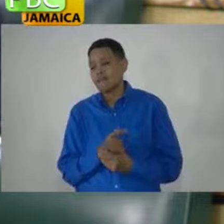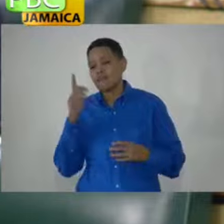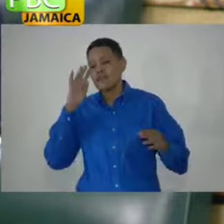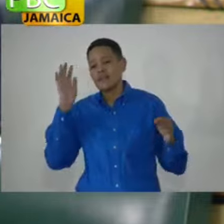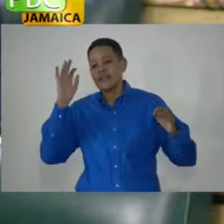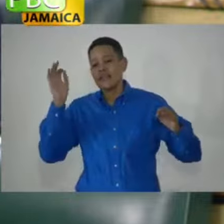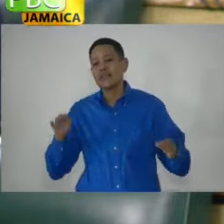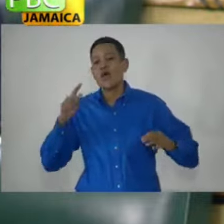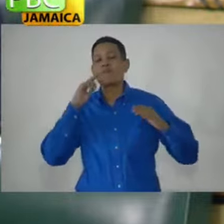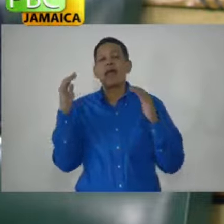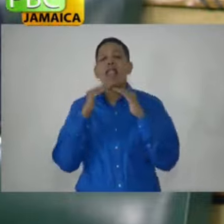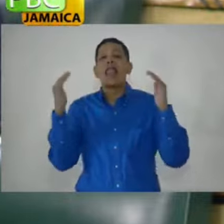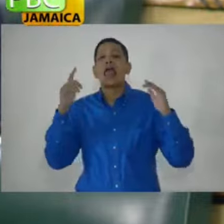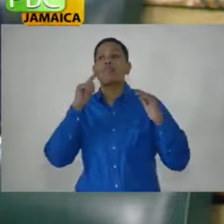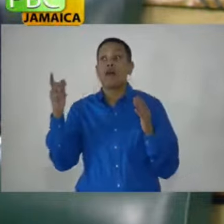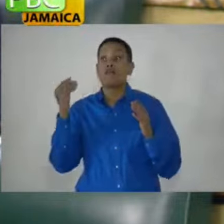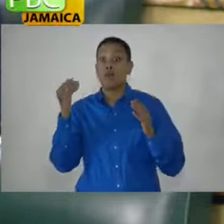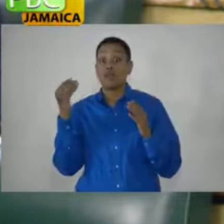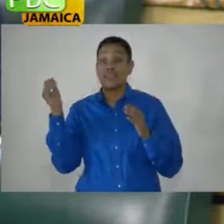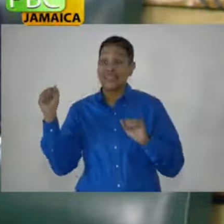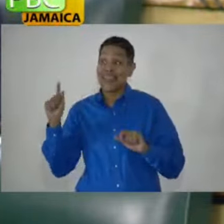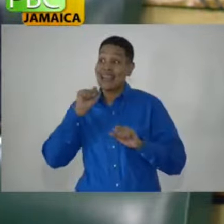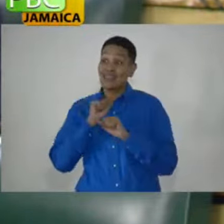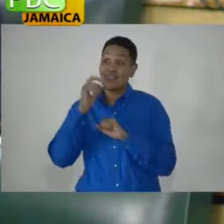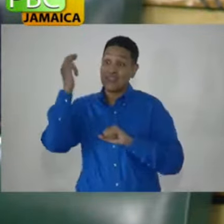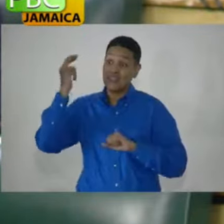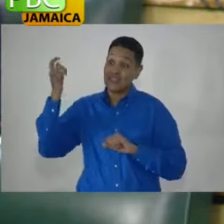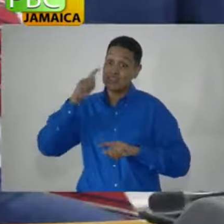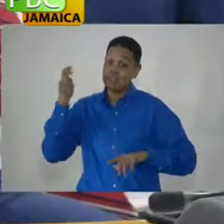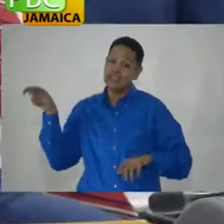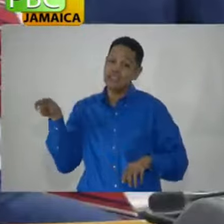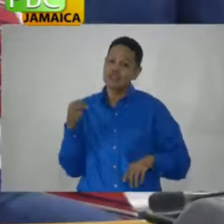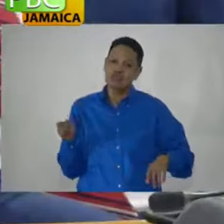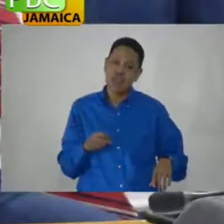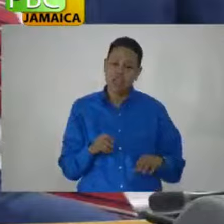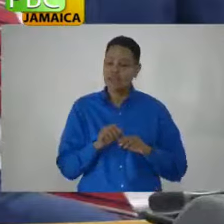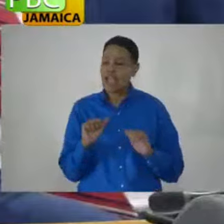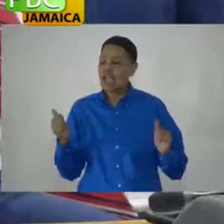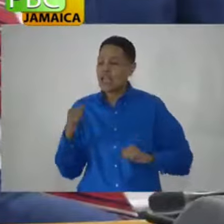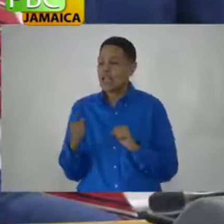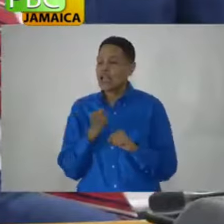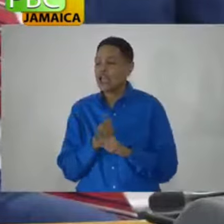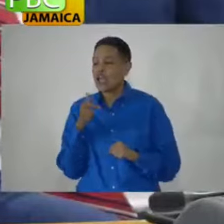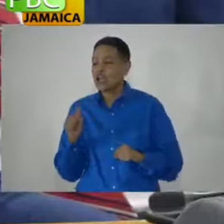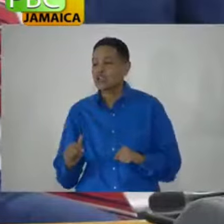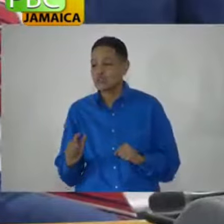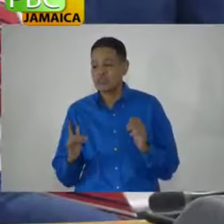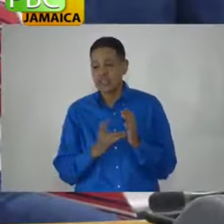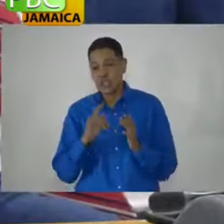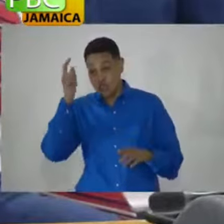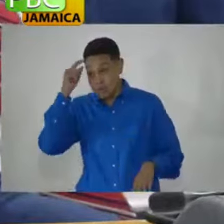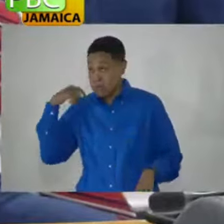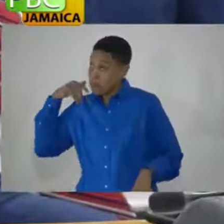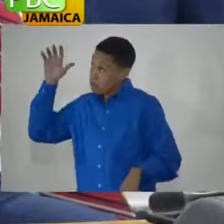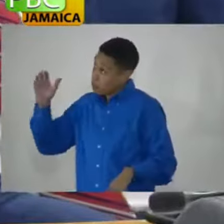determines the level of dividends that can reasonably be transferred in any year to the central